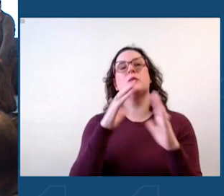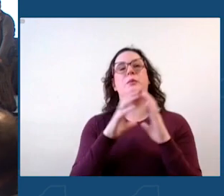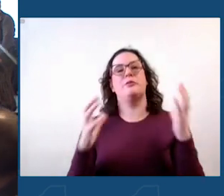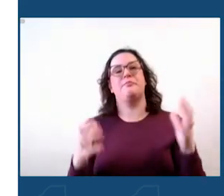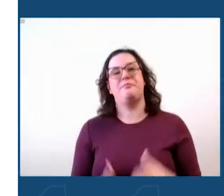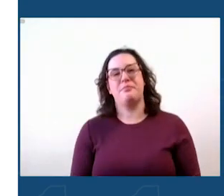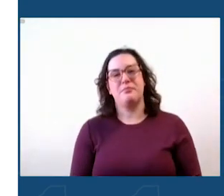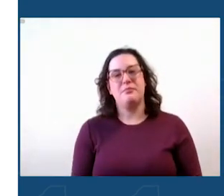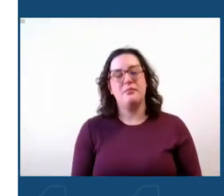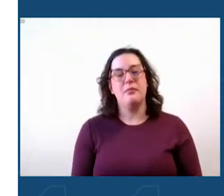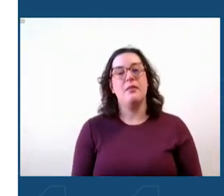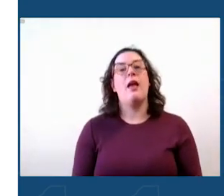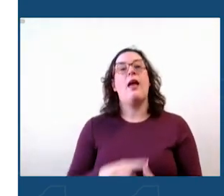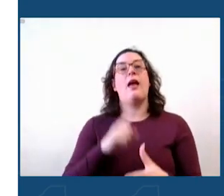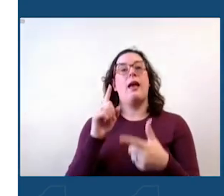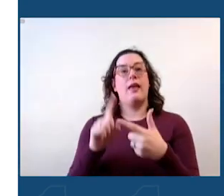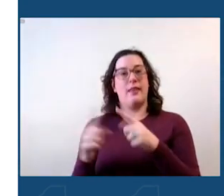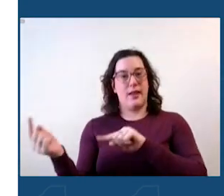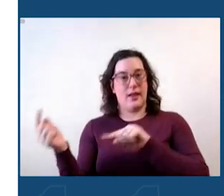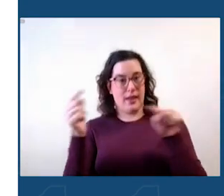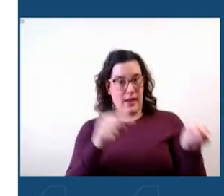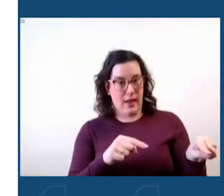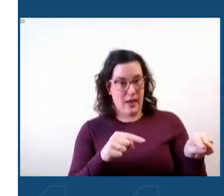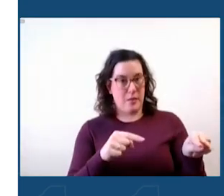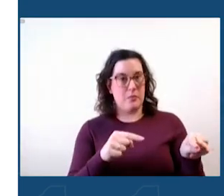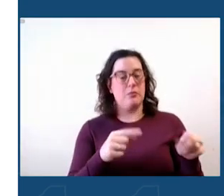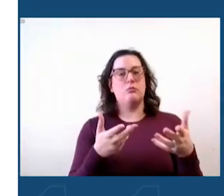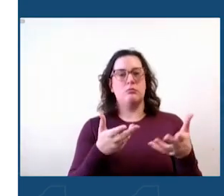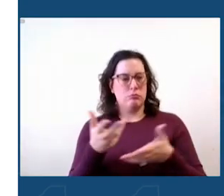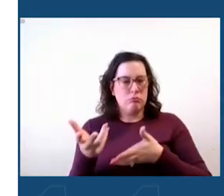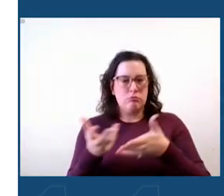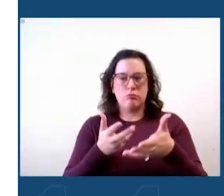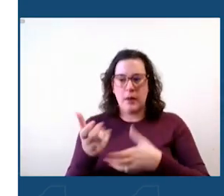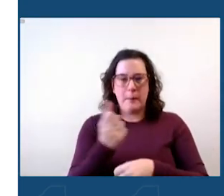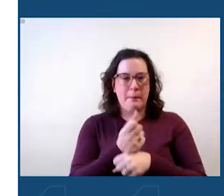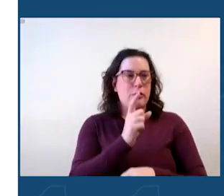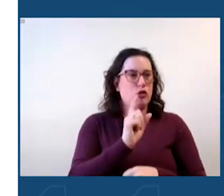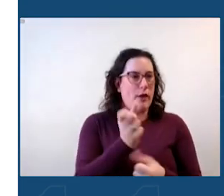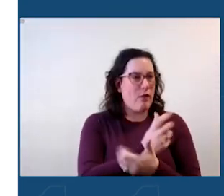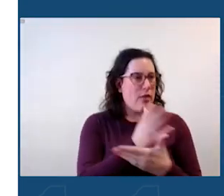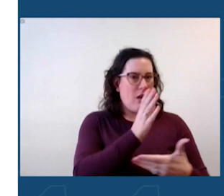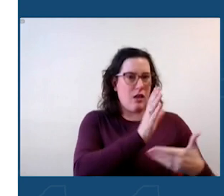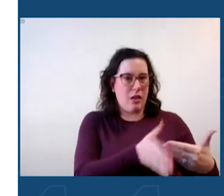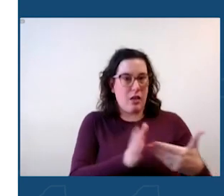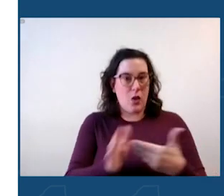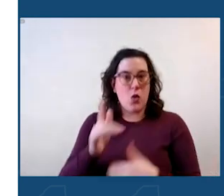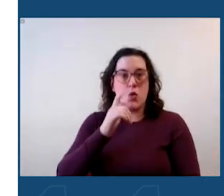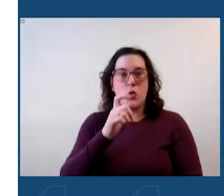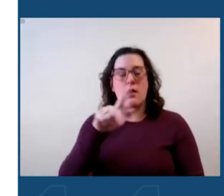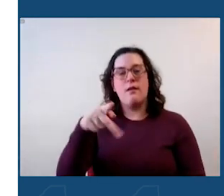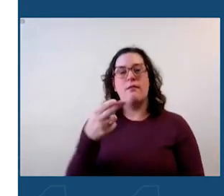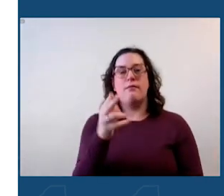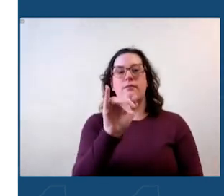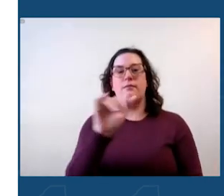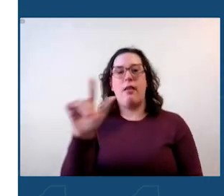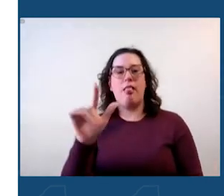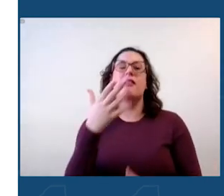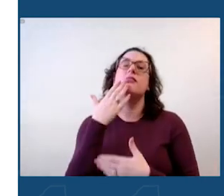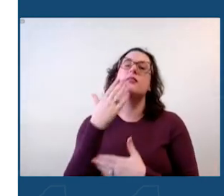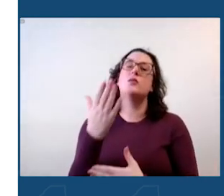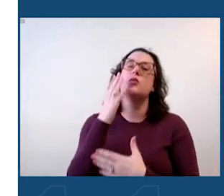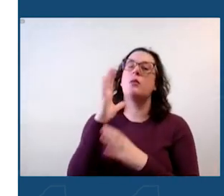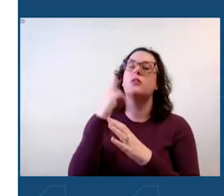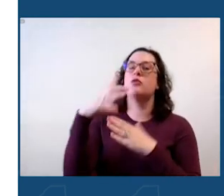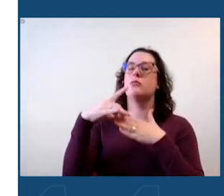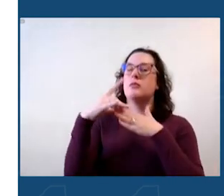And then he came in to pick up the pieces with me to make sure this got completed, was Phil Ang. Phil, thank you for your leadership.